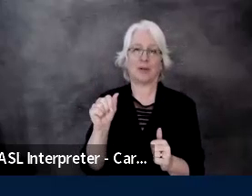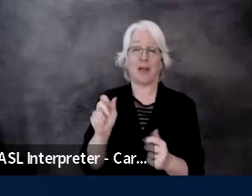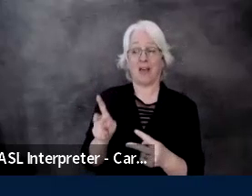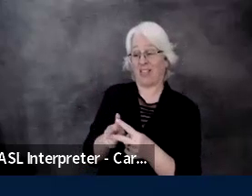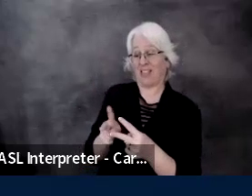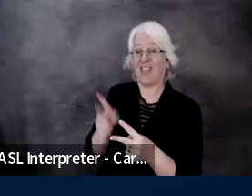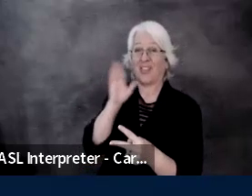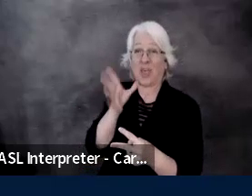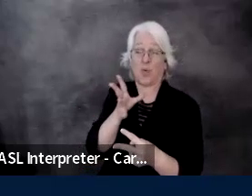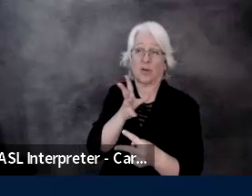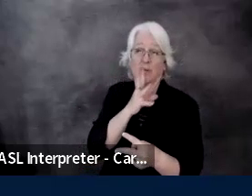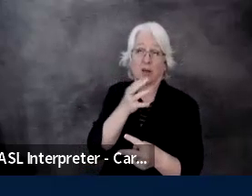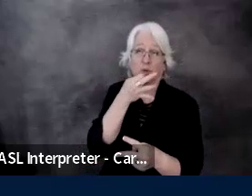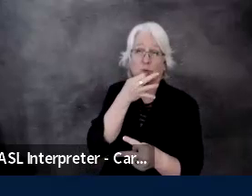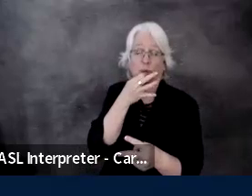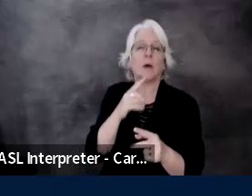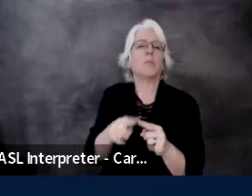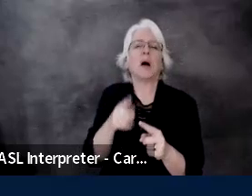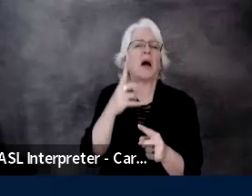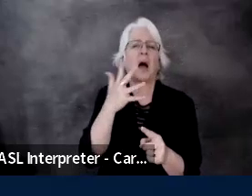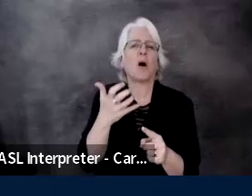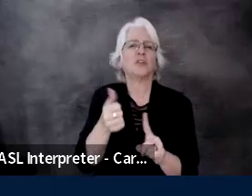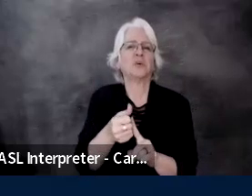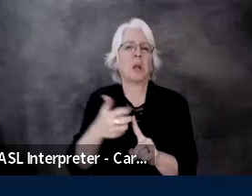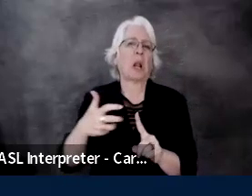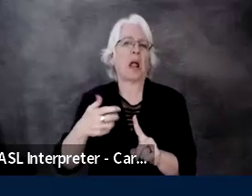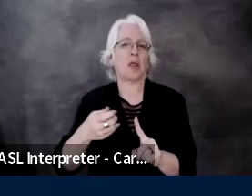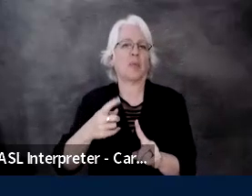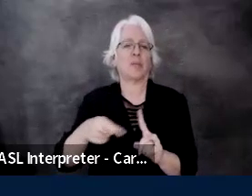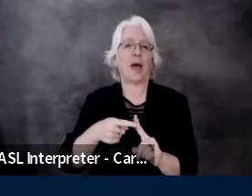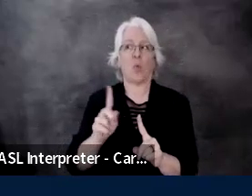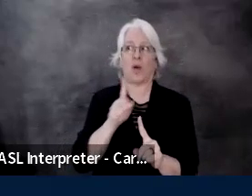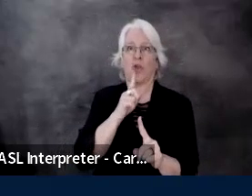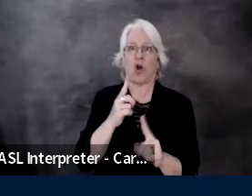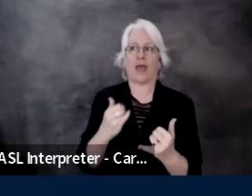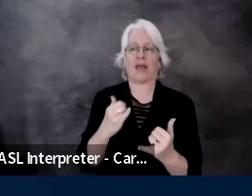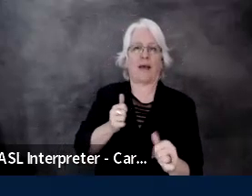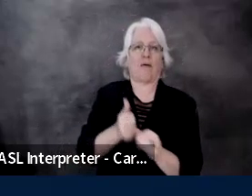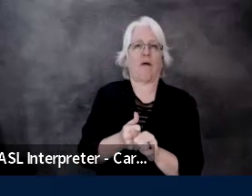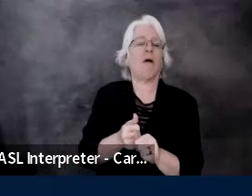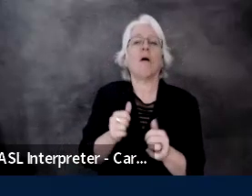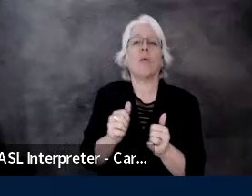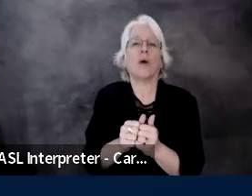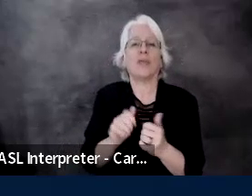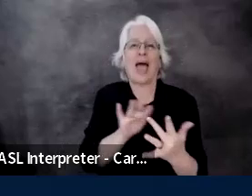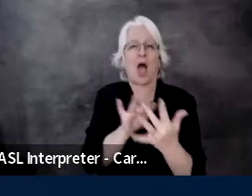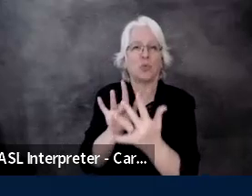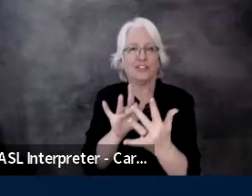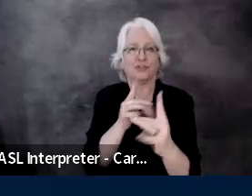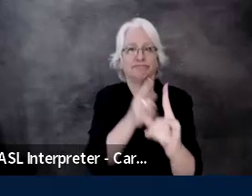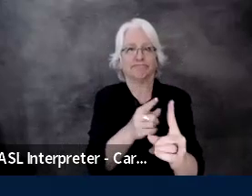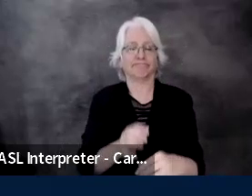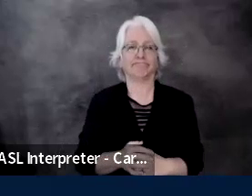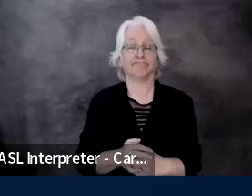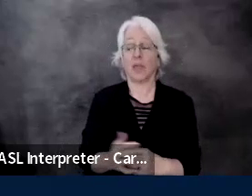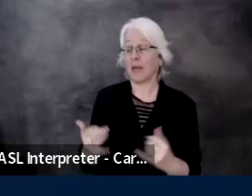minutes, but wanted to fill you in a little bit and bring you up to speed on where we are with our outreach efforts. Today's